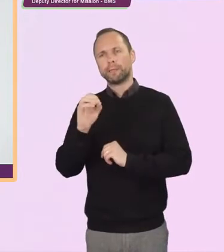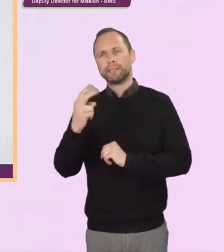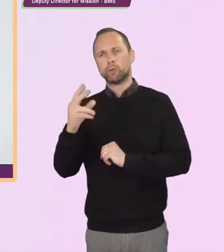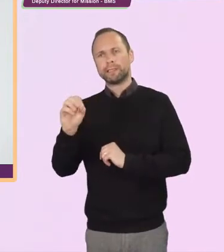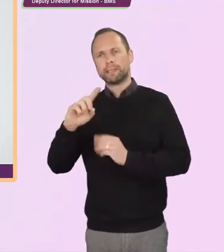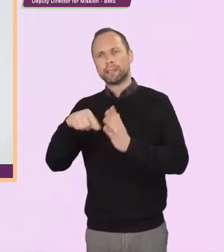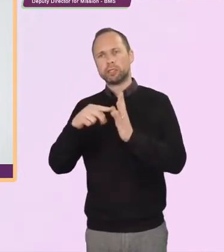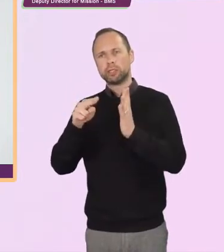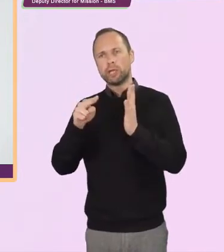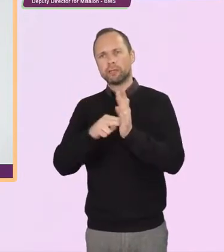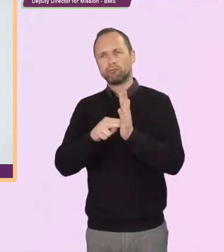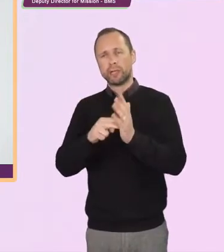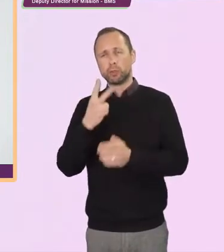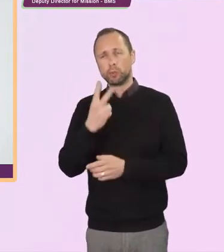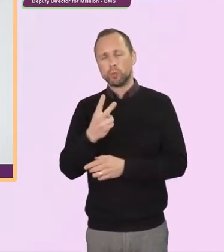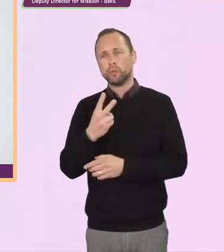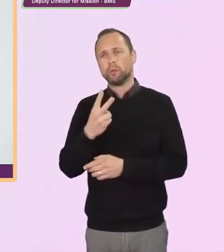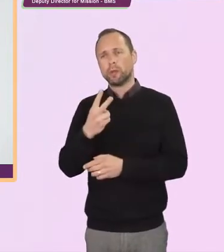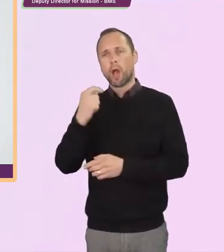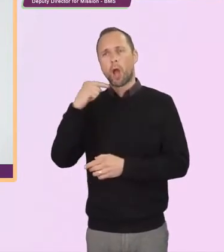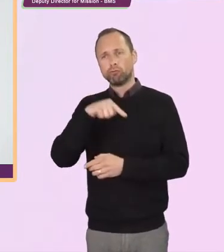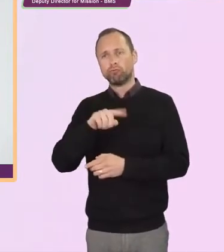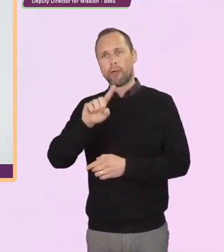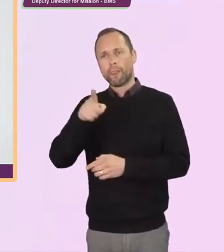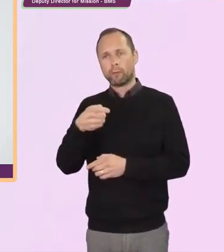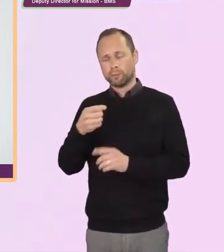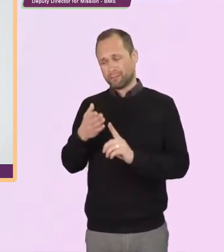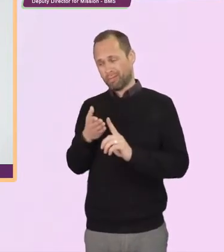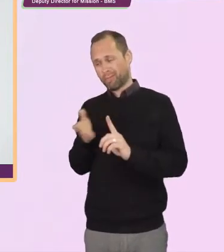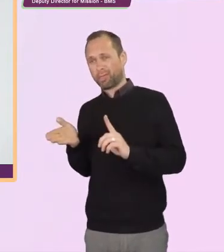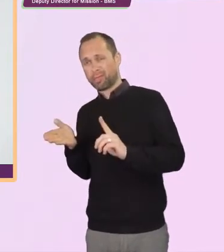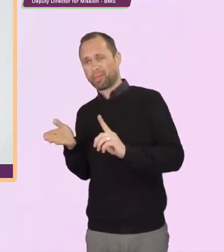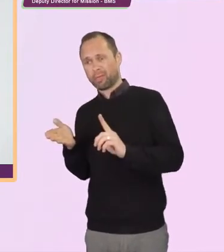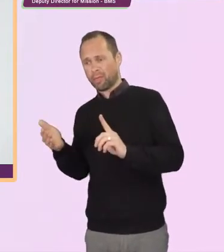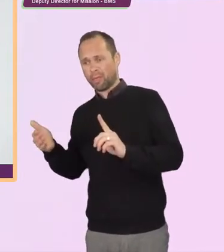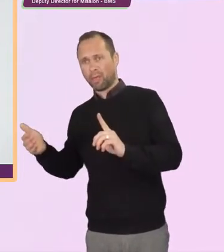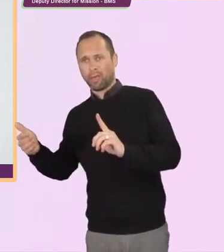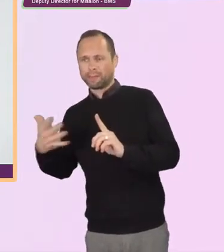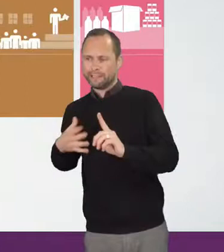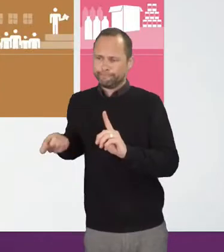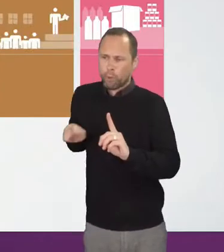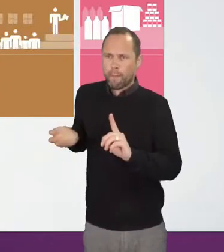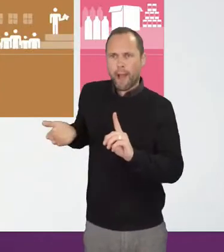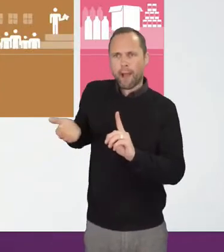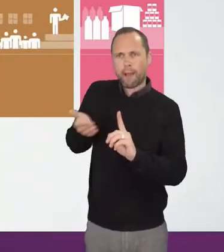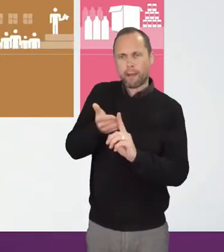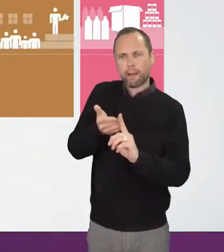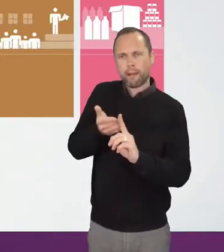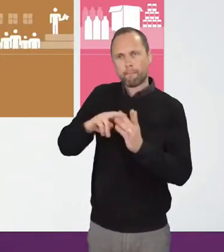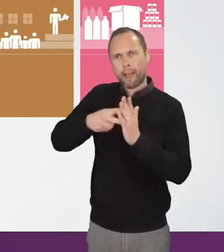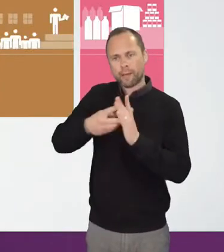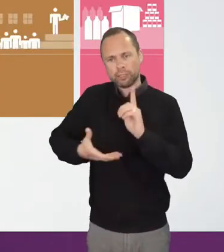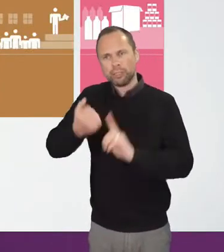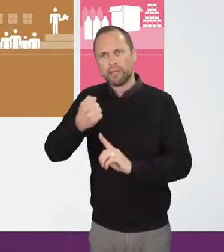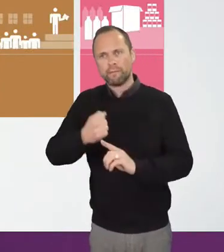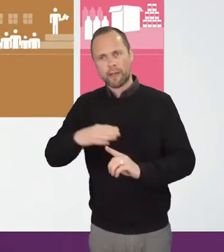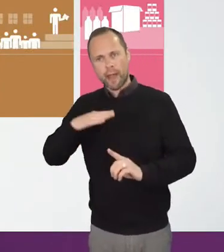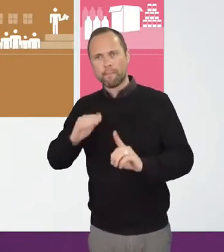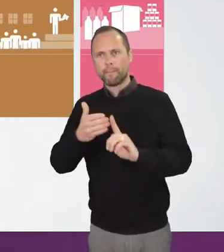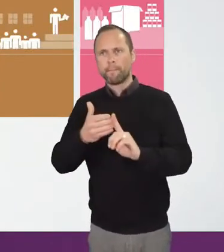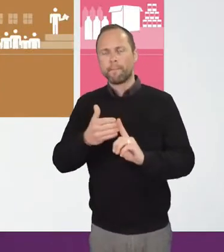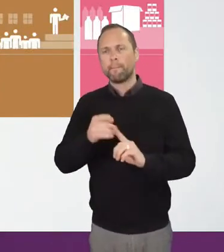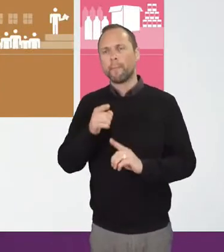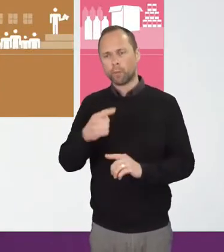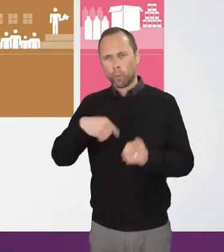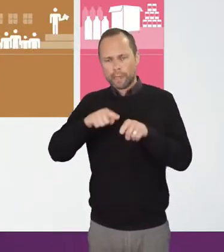the figures. We were 200,000 off track in this area. But as Ben was saying earlier, the beauty of strategy and of tracking